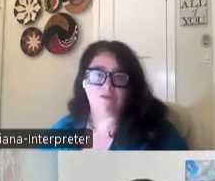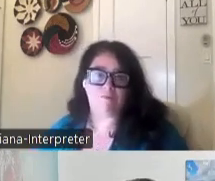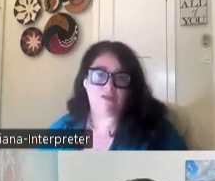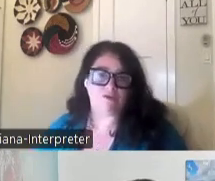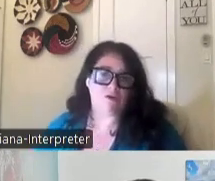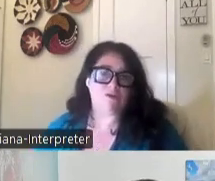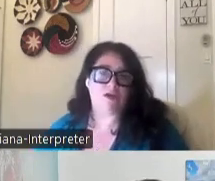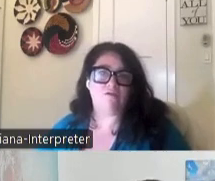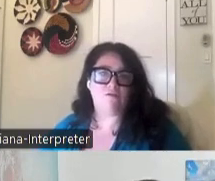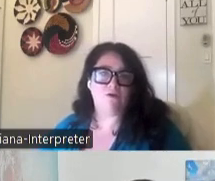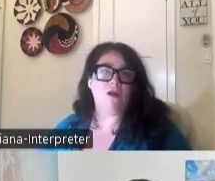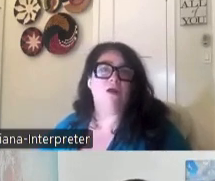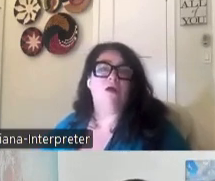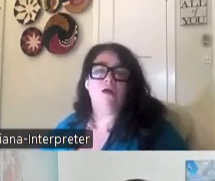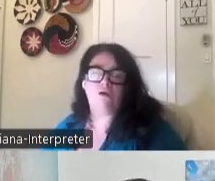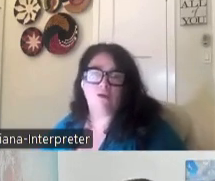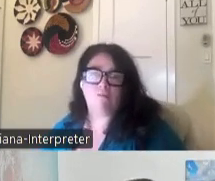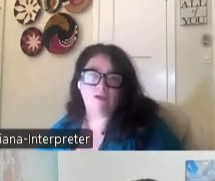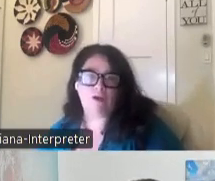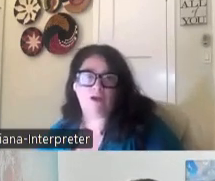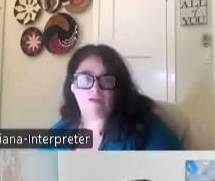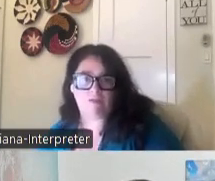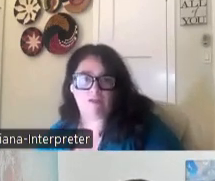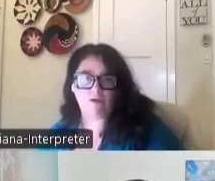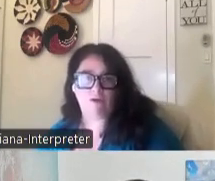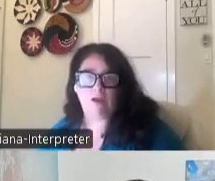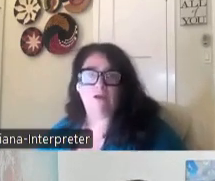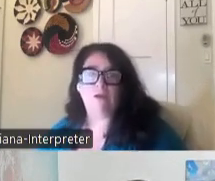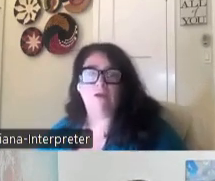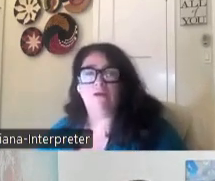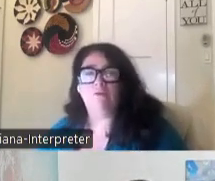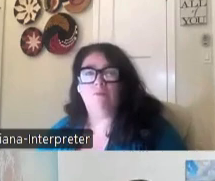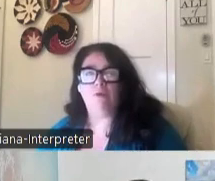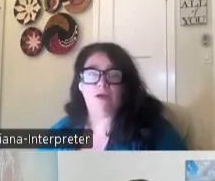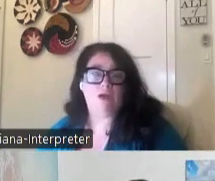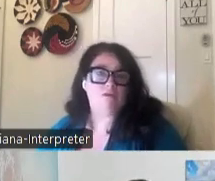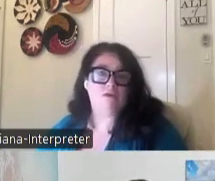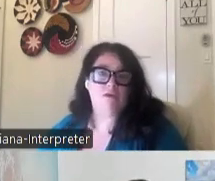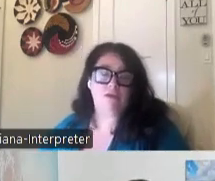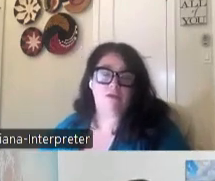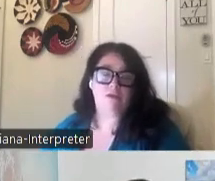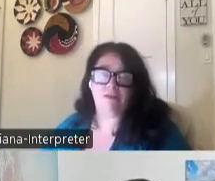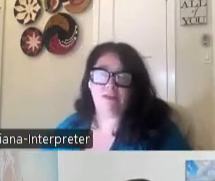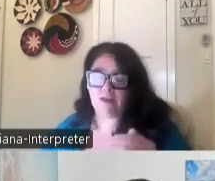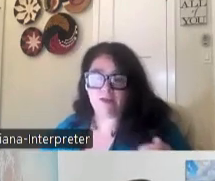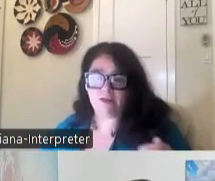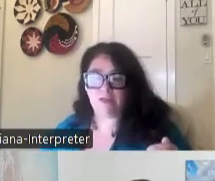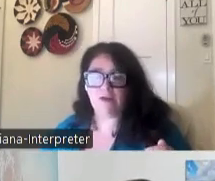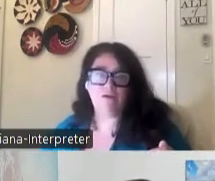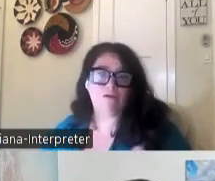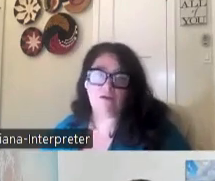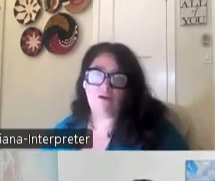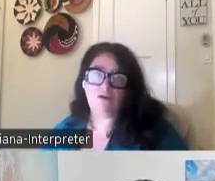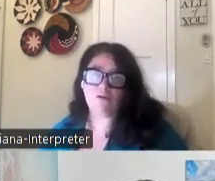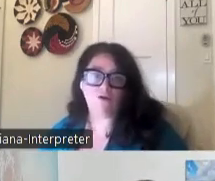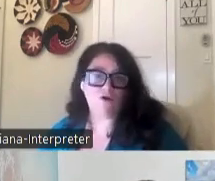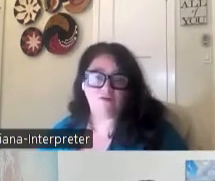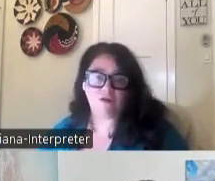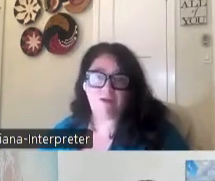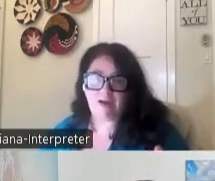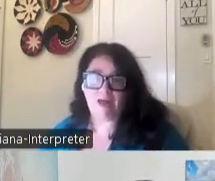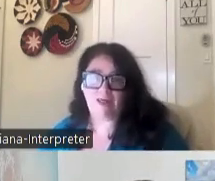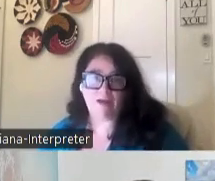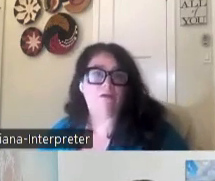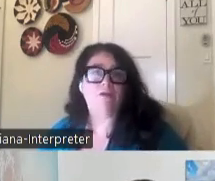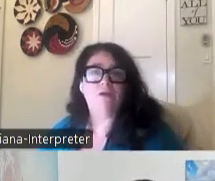sense that it could be a slight increase, it could be a slight decrease, or it might not change a whole lot at all. And yet those very same